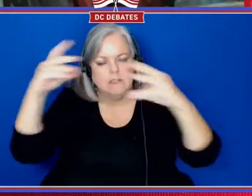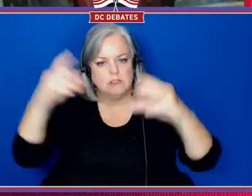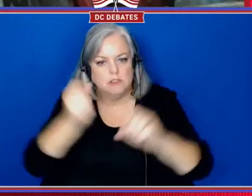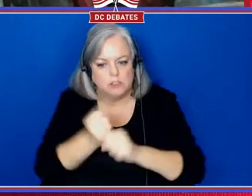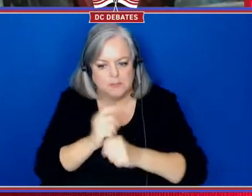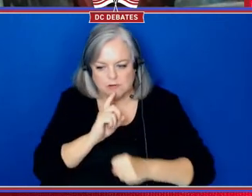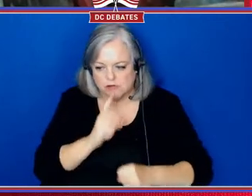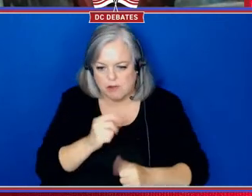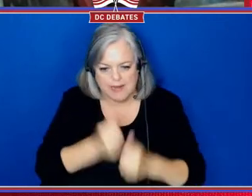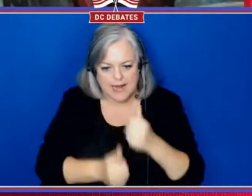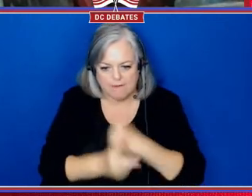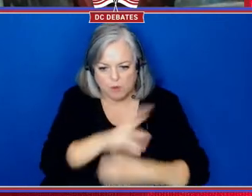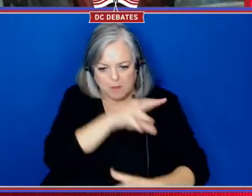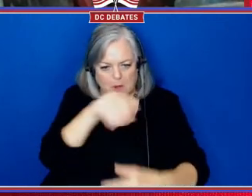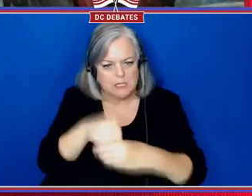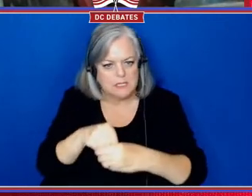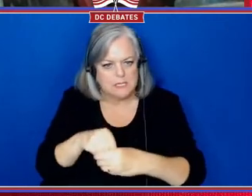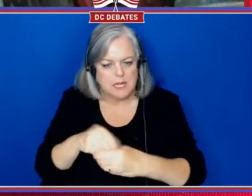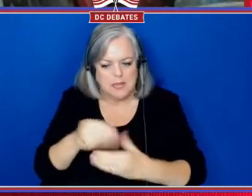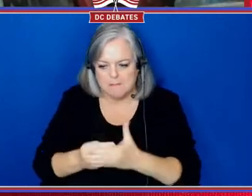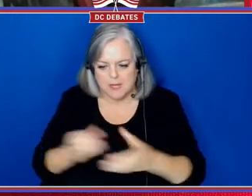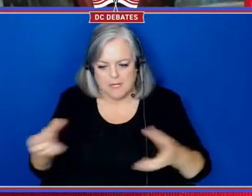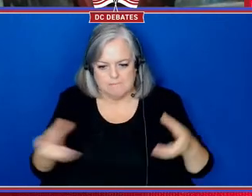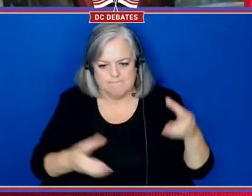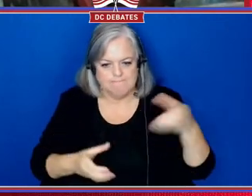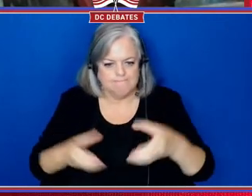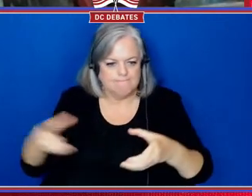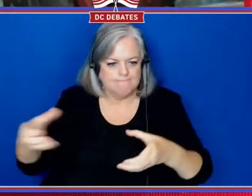participate and put their money in the pot, not just Washington, D.C.